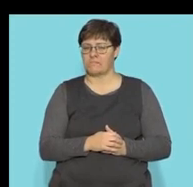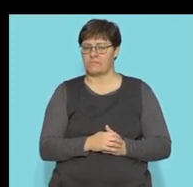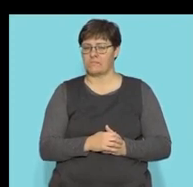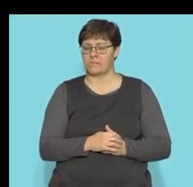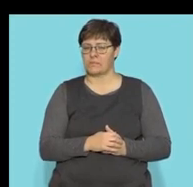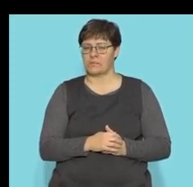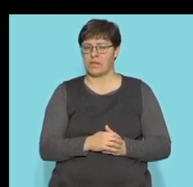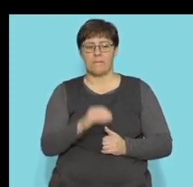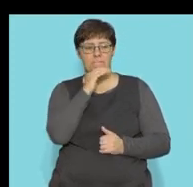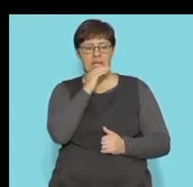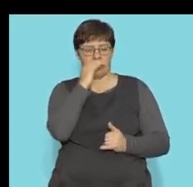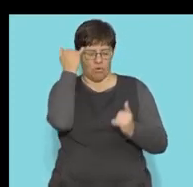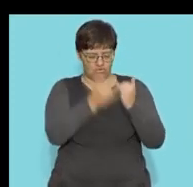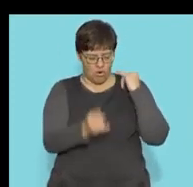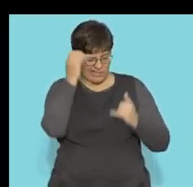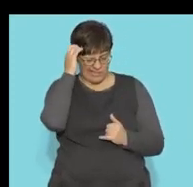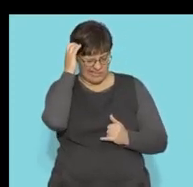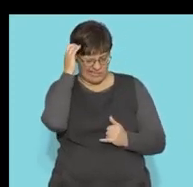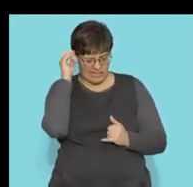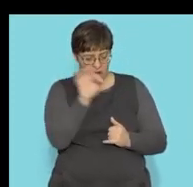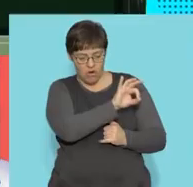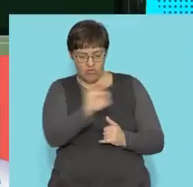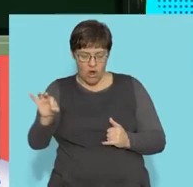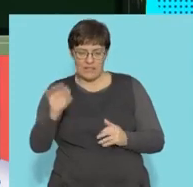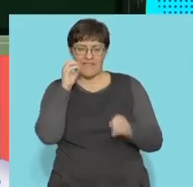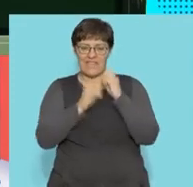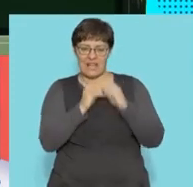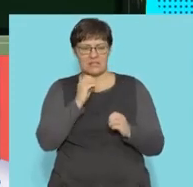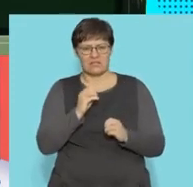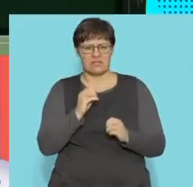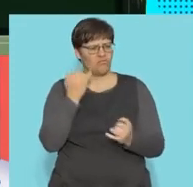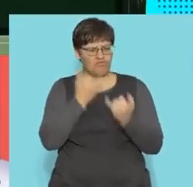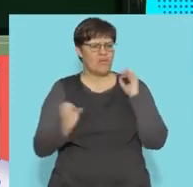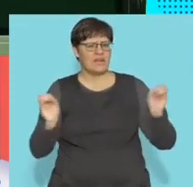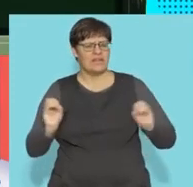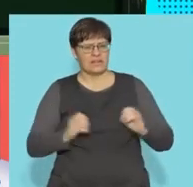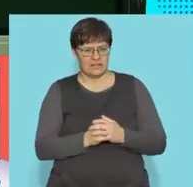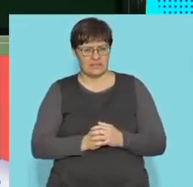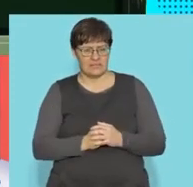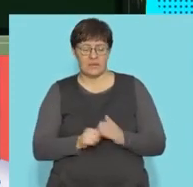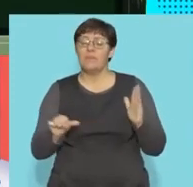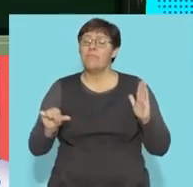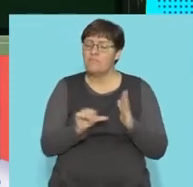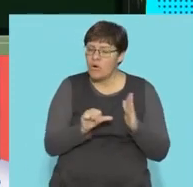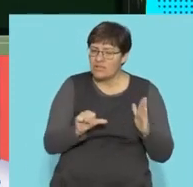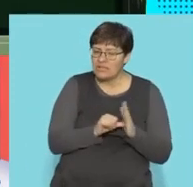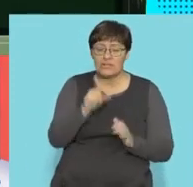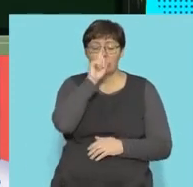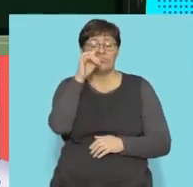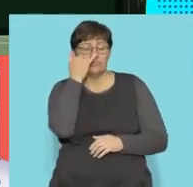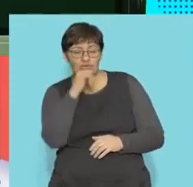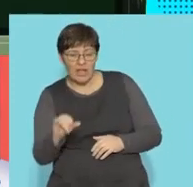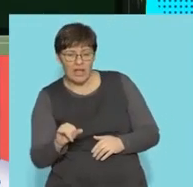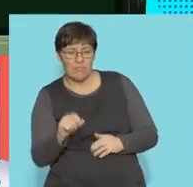in crossing out and correcting something. It is important that you check what